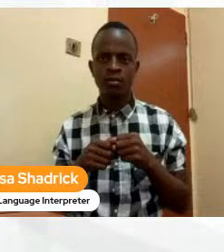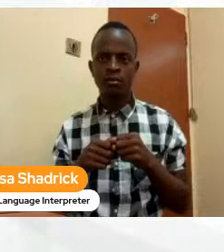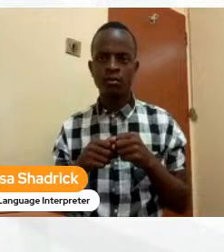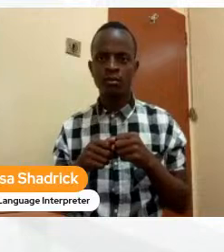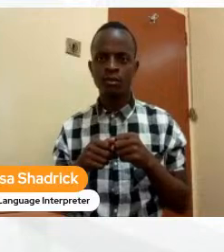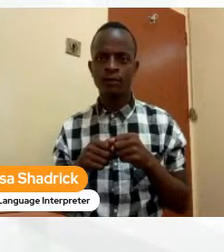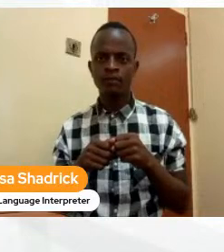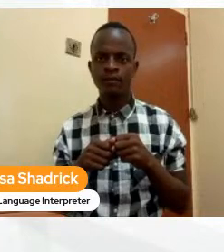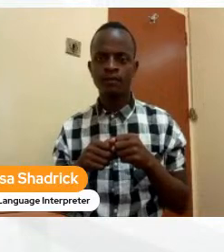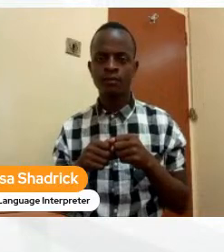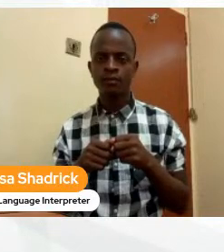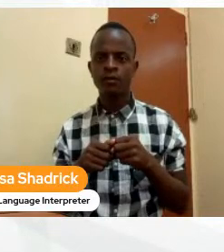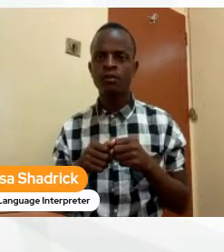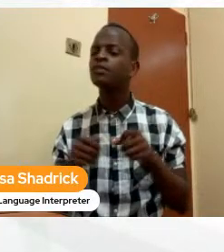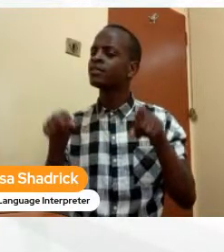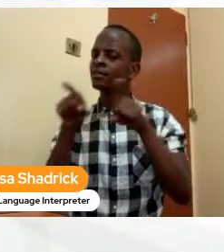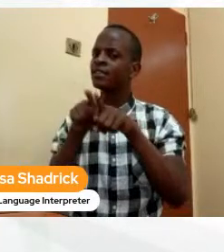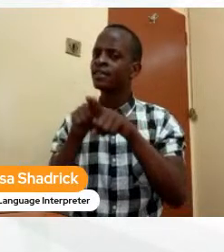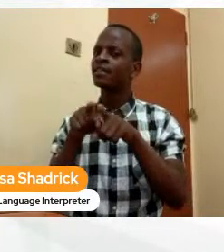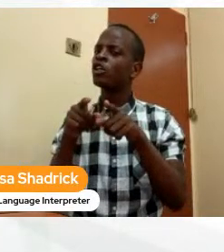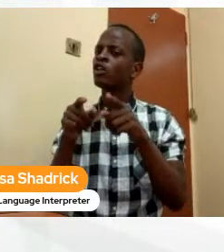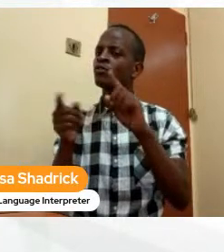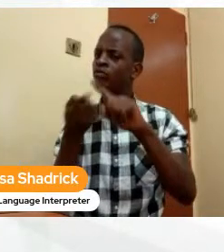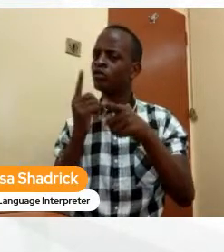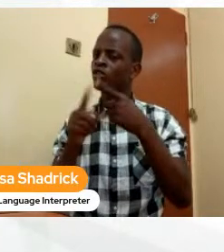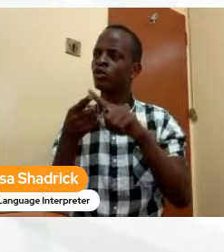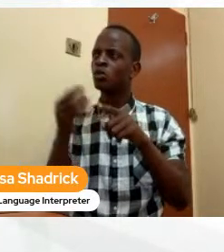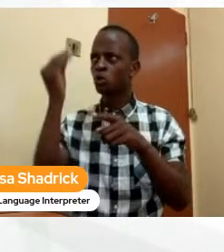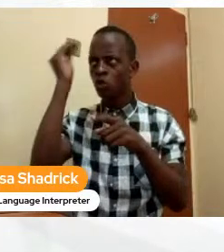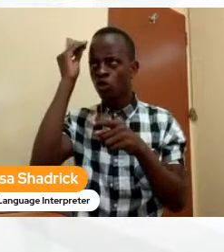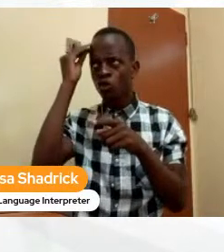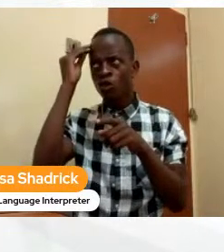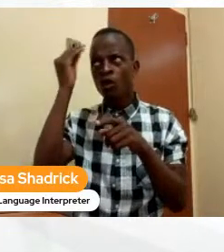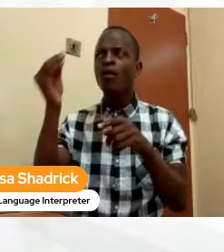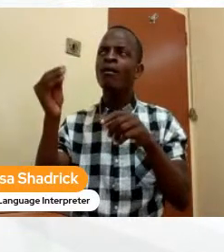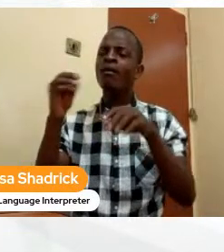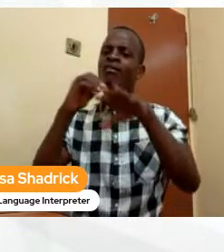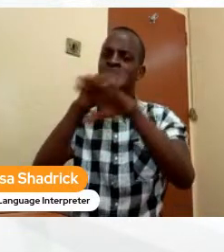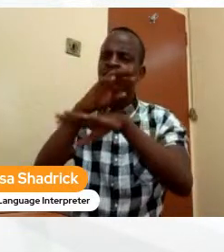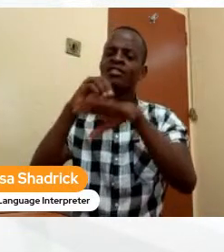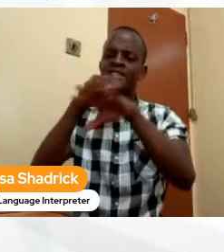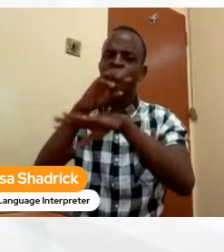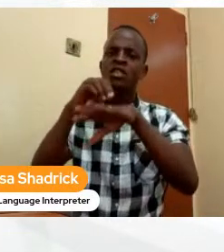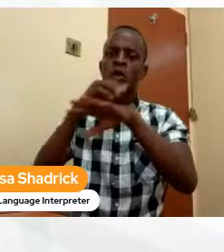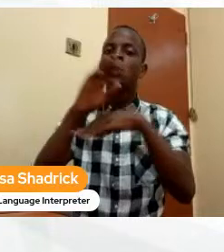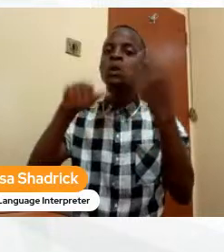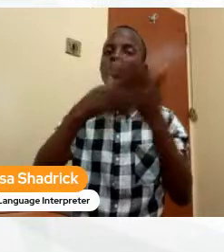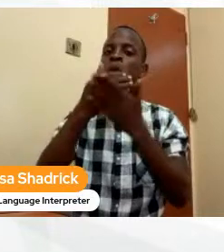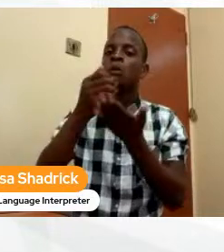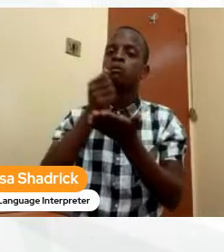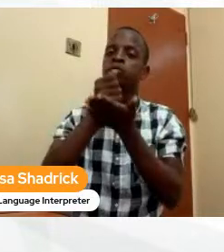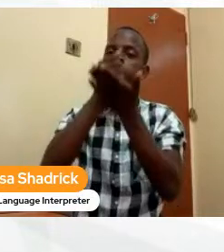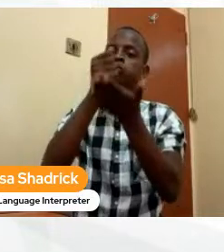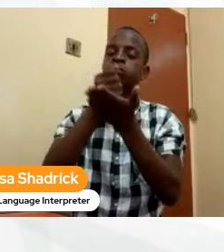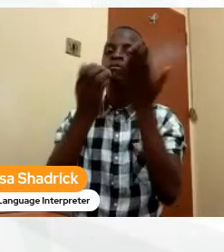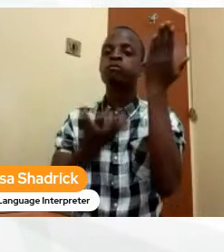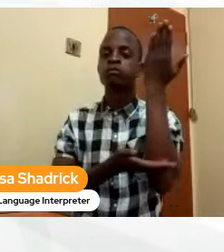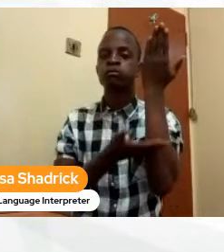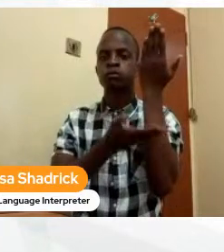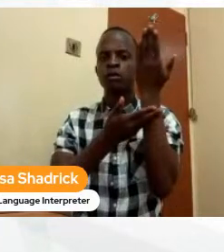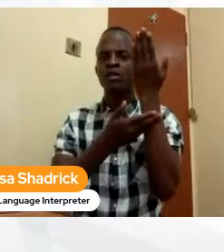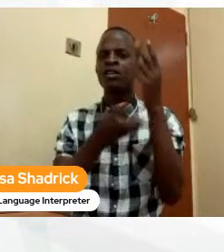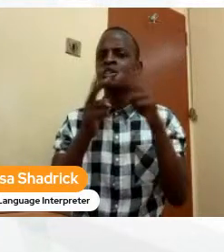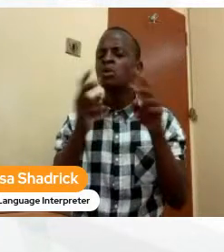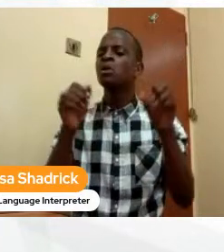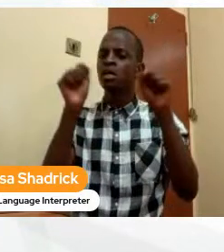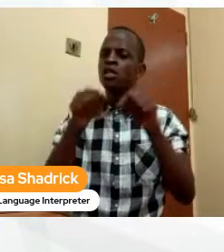to participate in the way of, carrying out a session or publishing or sharing research. So you can do that